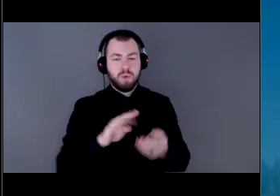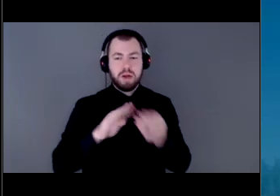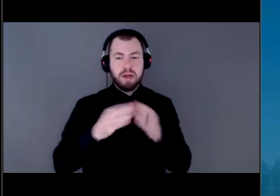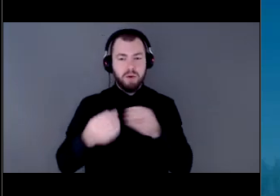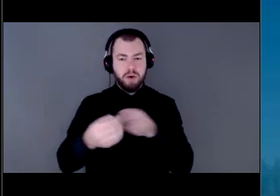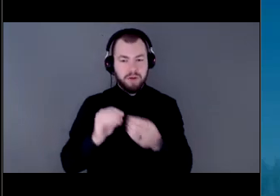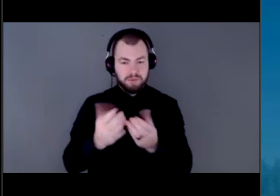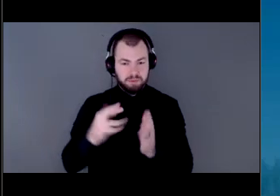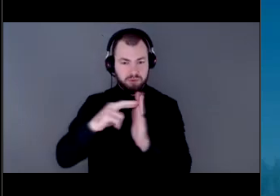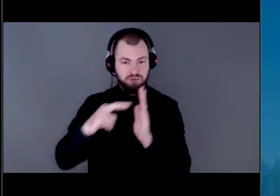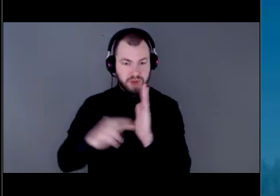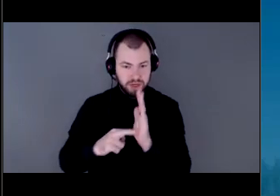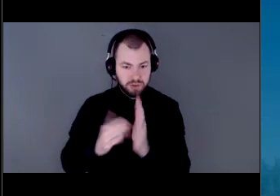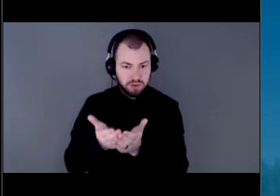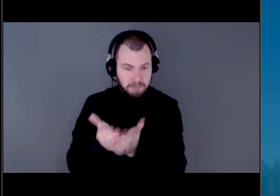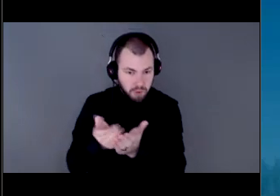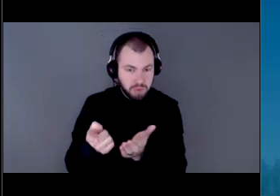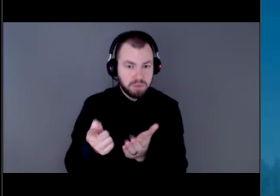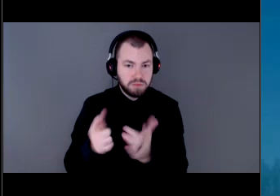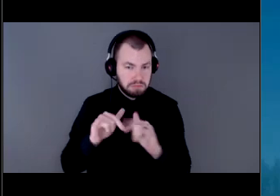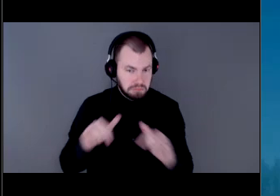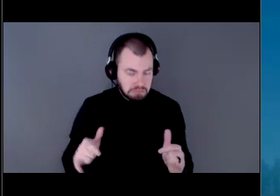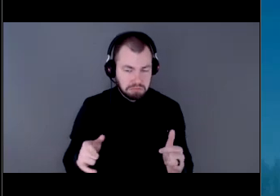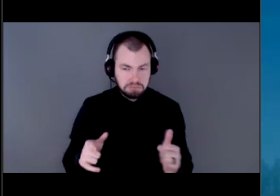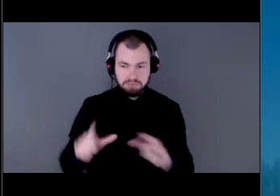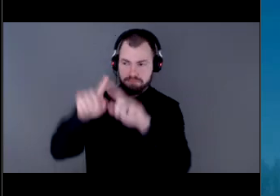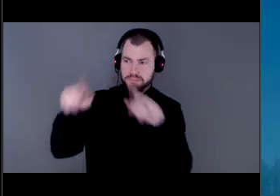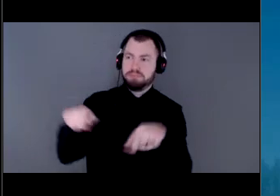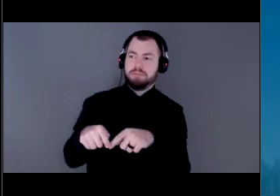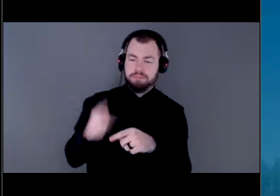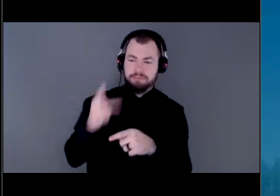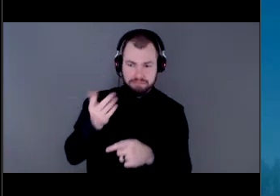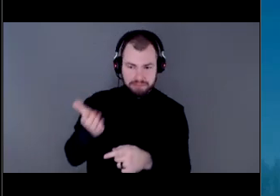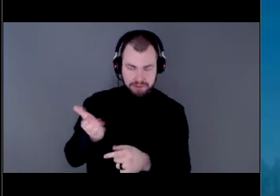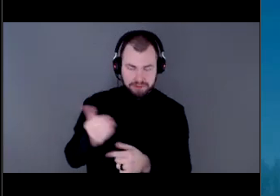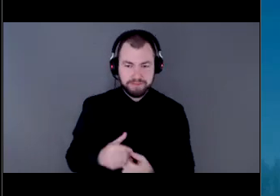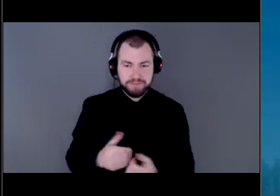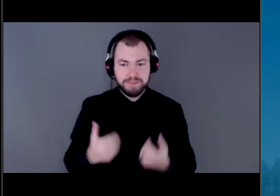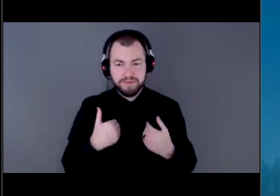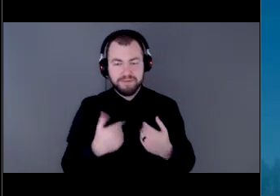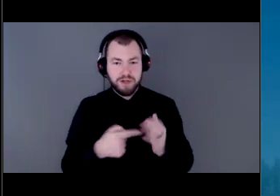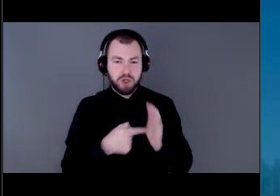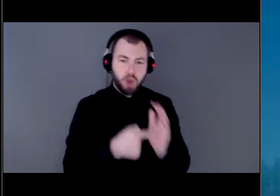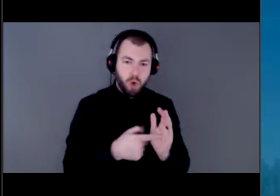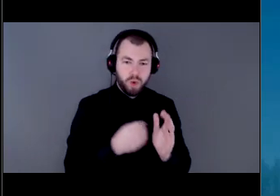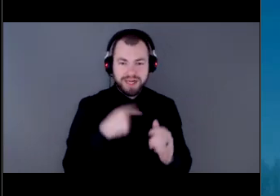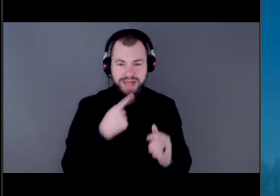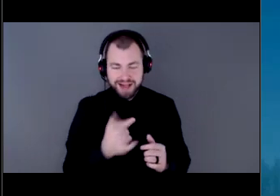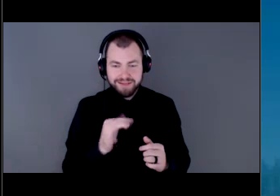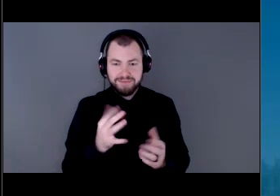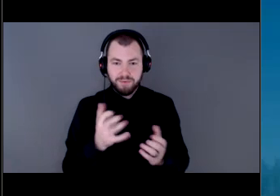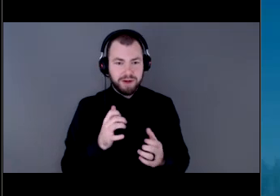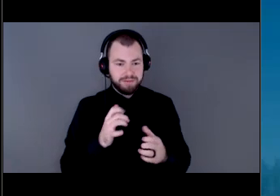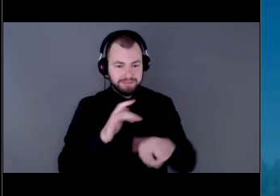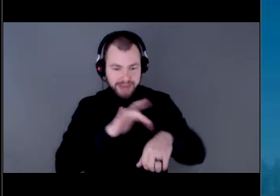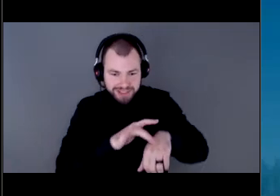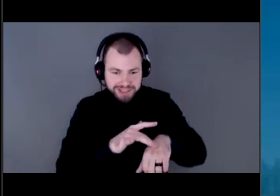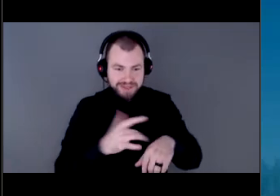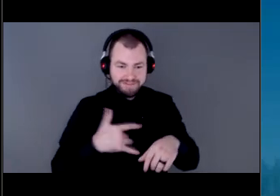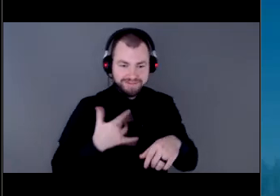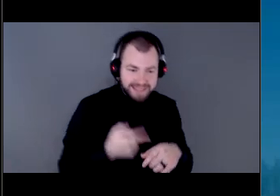your boat trailer and the like. I have a show and tell if you want to touch it, feel it, hang out with it a little bit. But you can only do